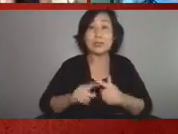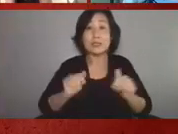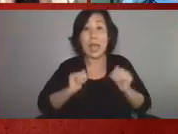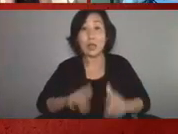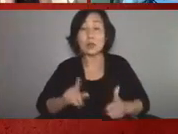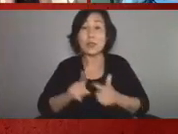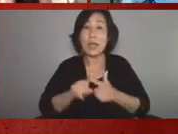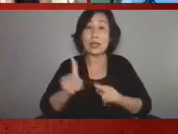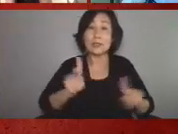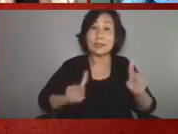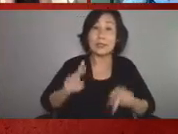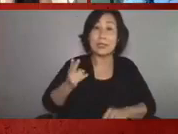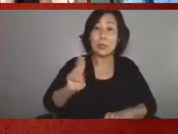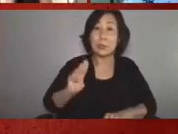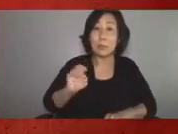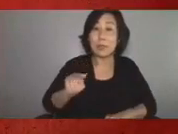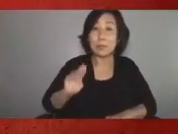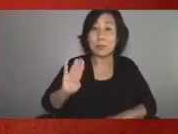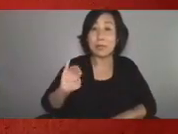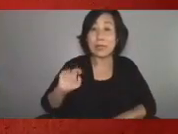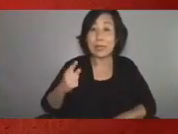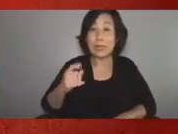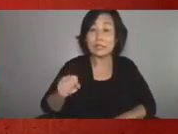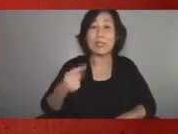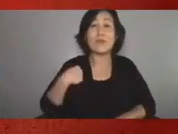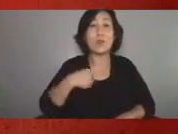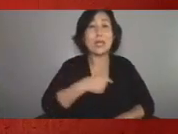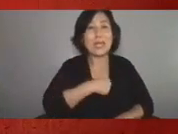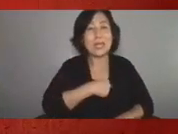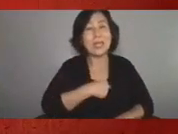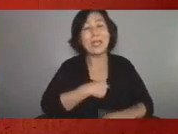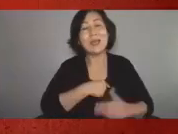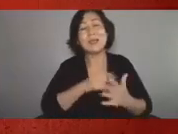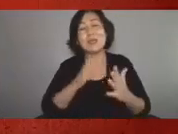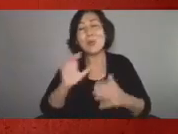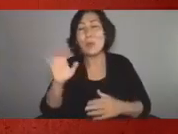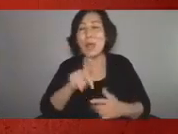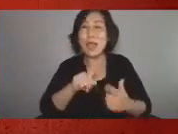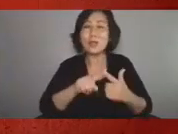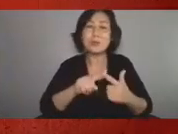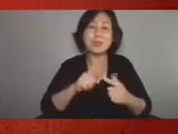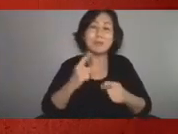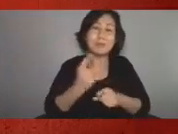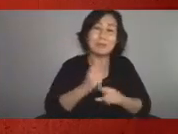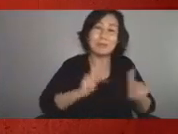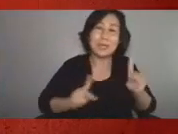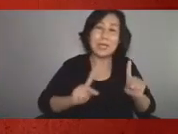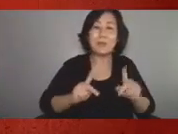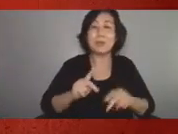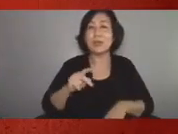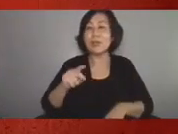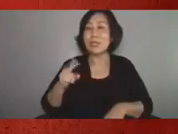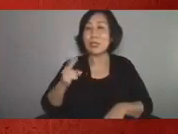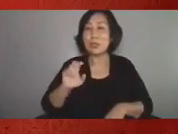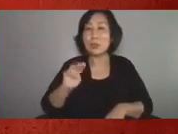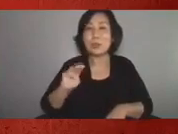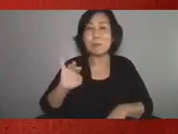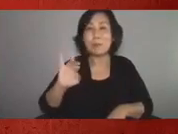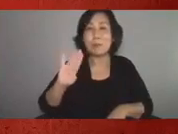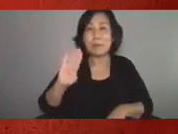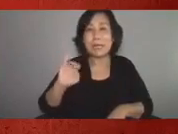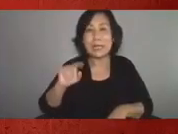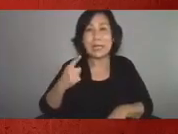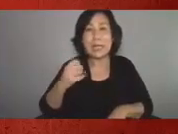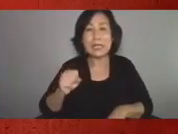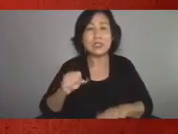beings. And, you know, if we can just get back to being human beings and showing one another that, you know what, there's so